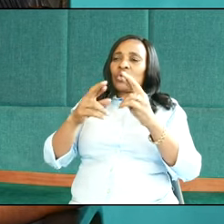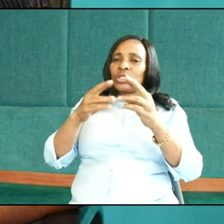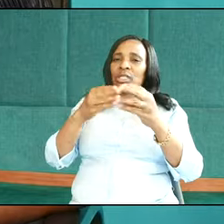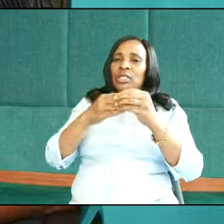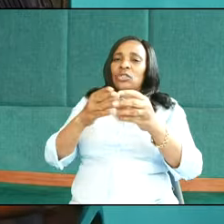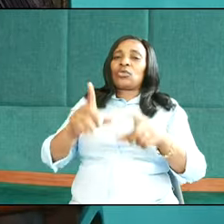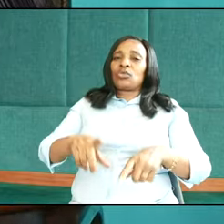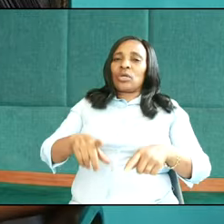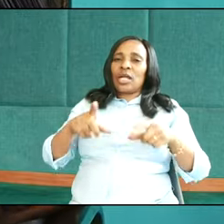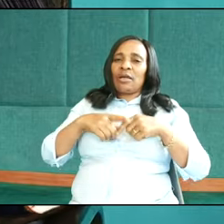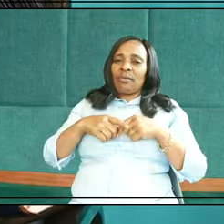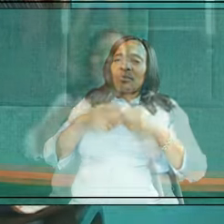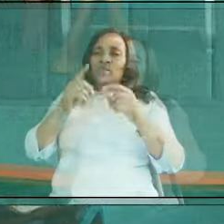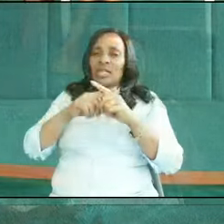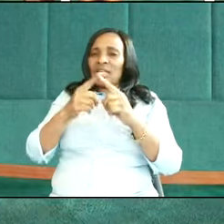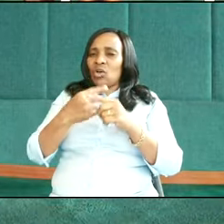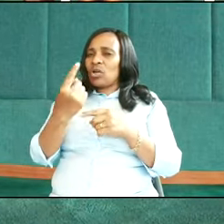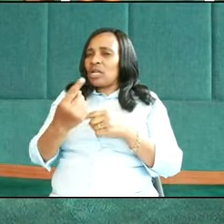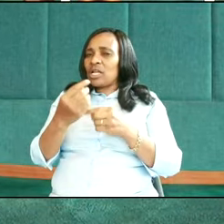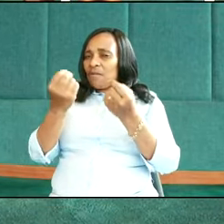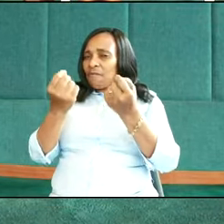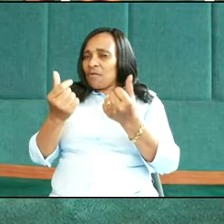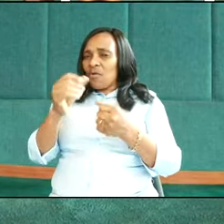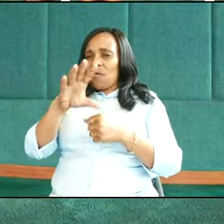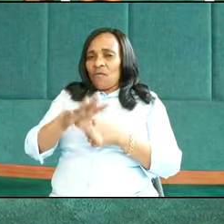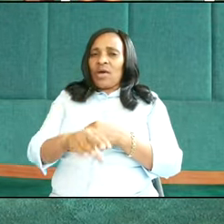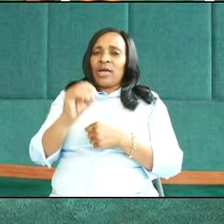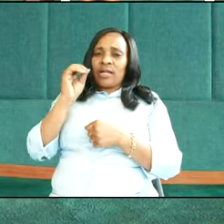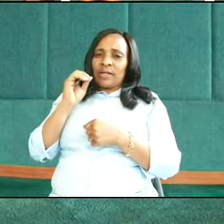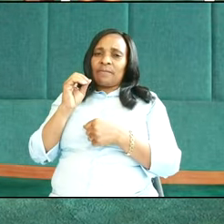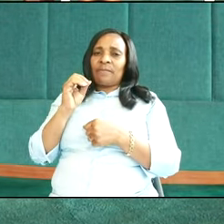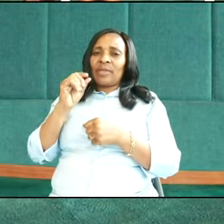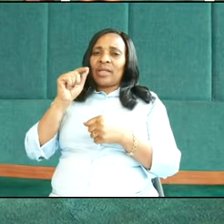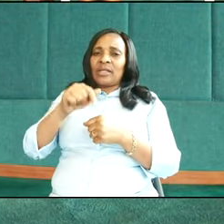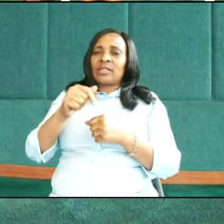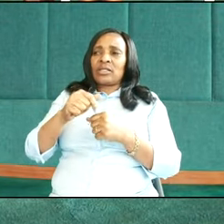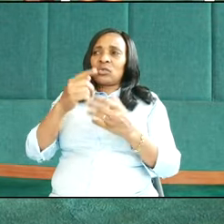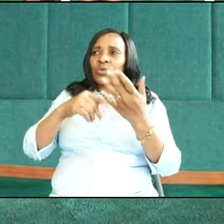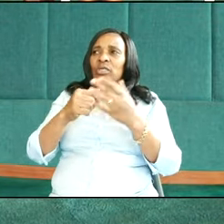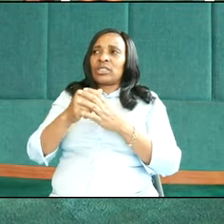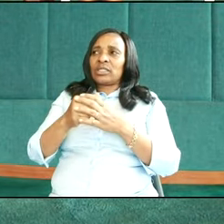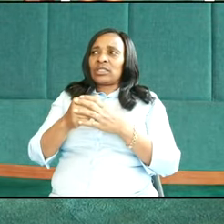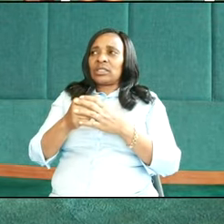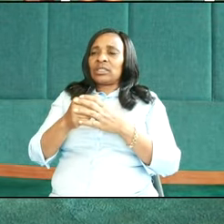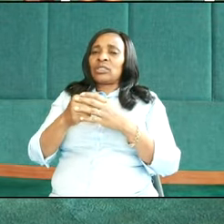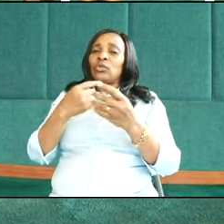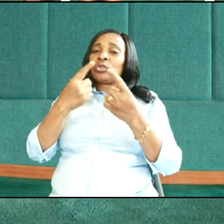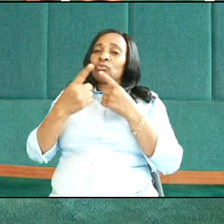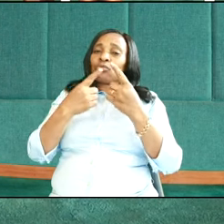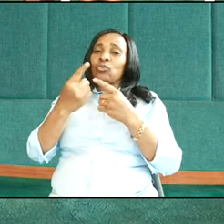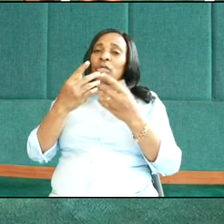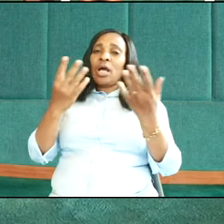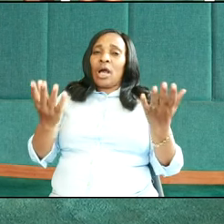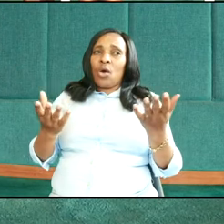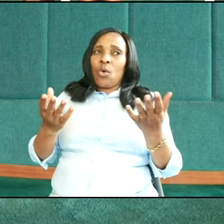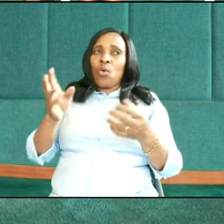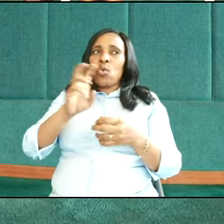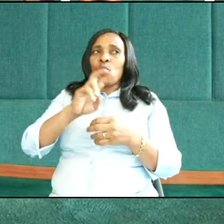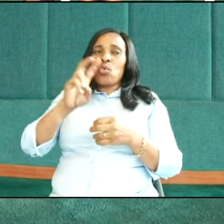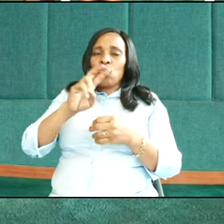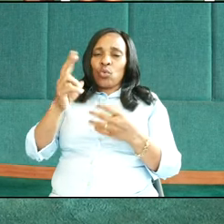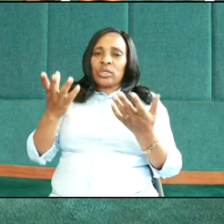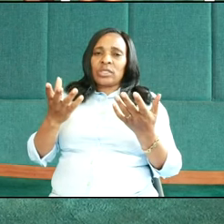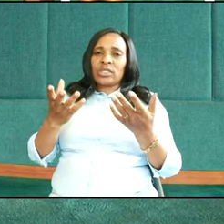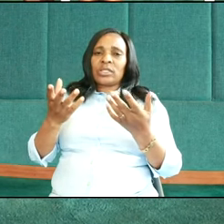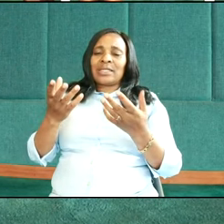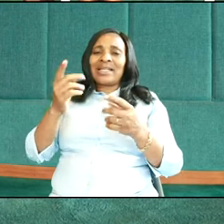only a few find it. And only a few find it. And really, this is an admonition by Christ. You know, we have been told there, you know, you look at the verses that